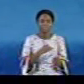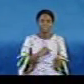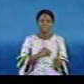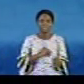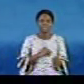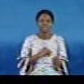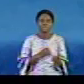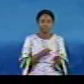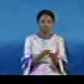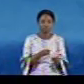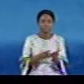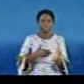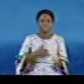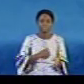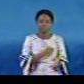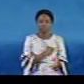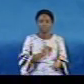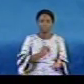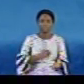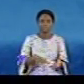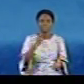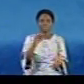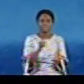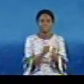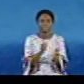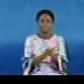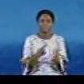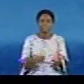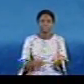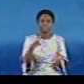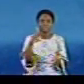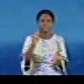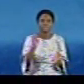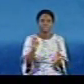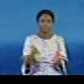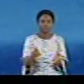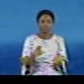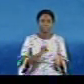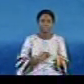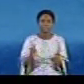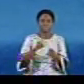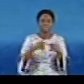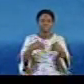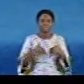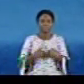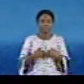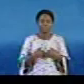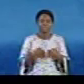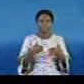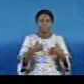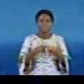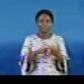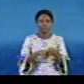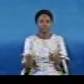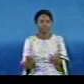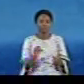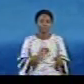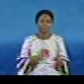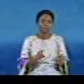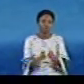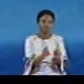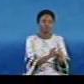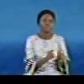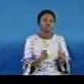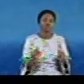gone. And I want to also thank God for how God delivered me. I used to have sharp pain in my head. Anytime I go to the exam